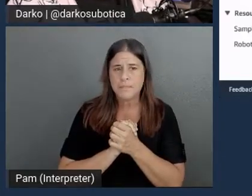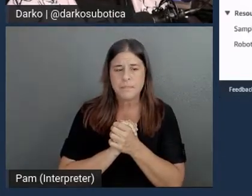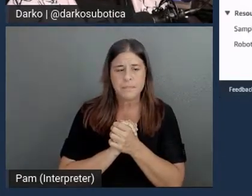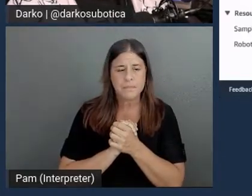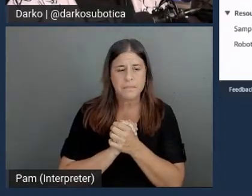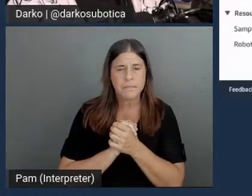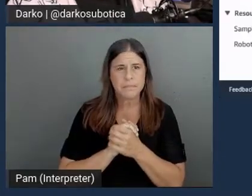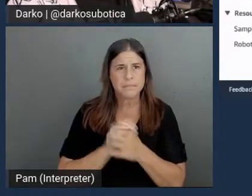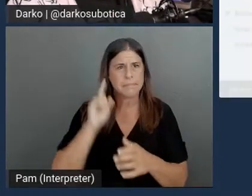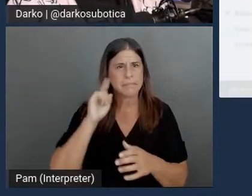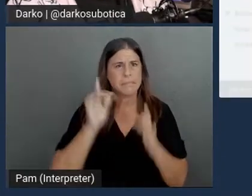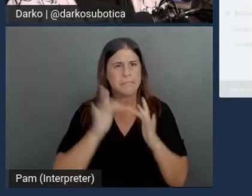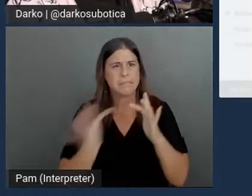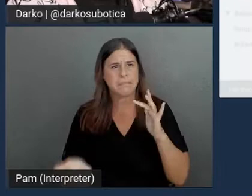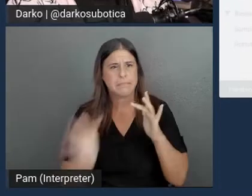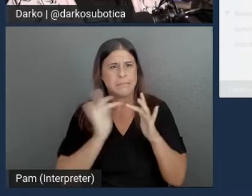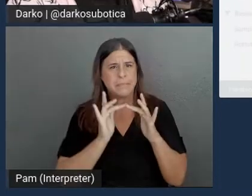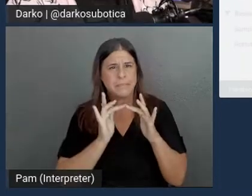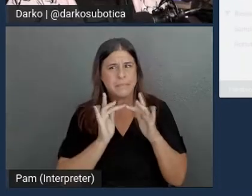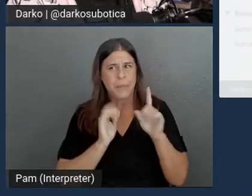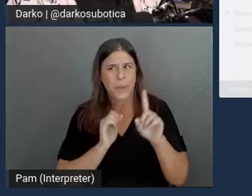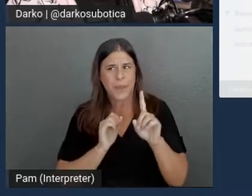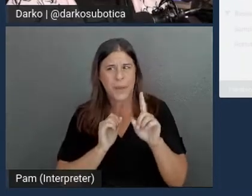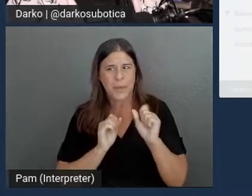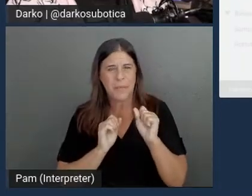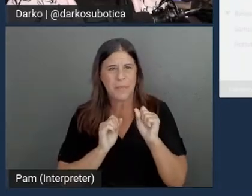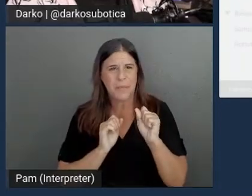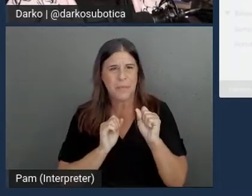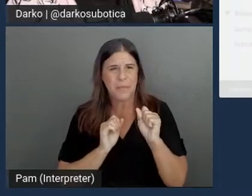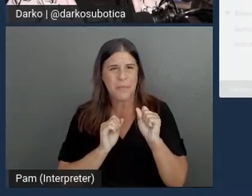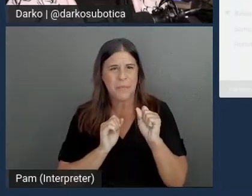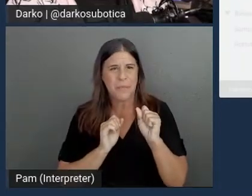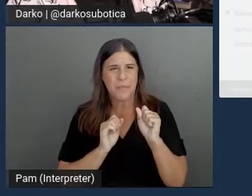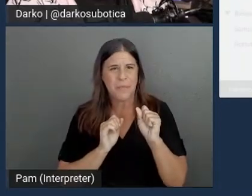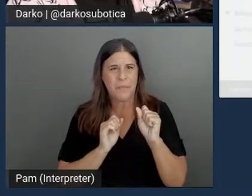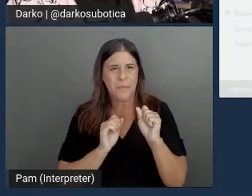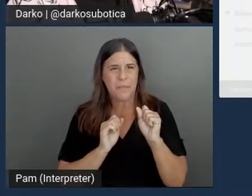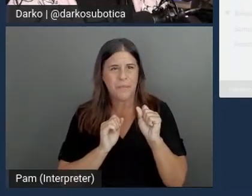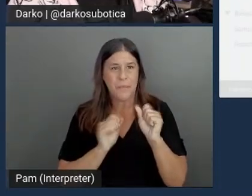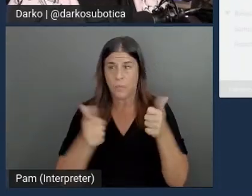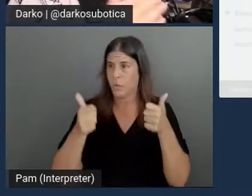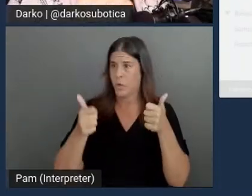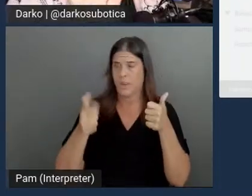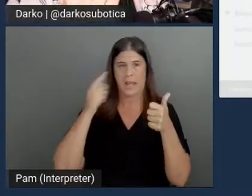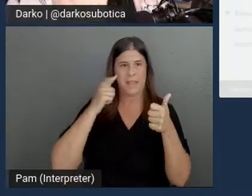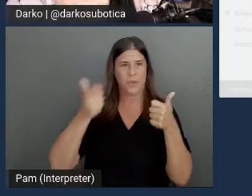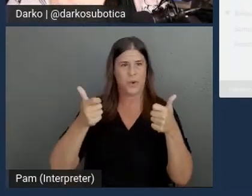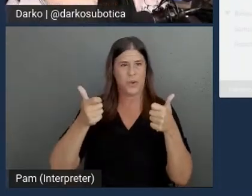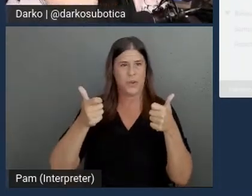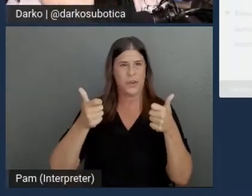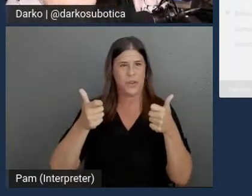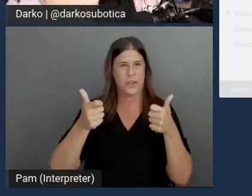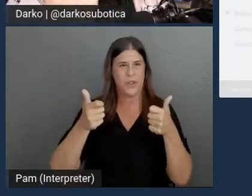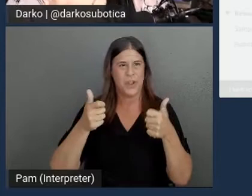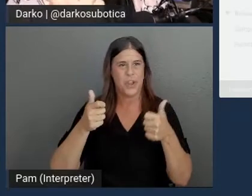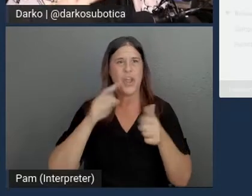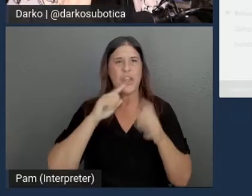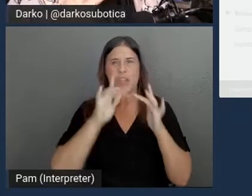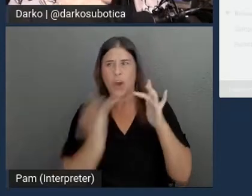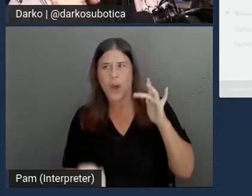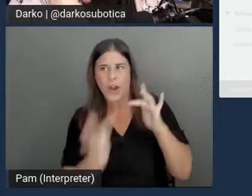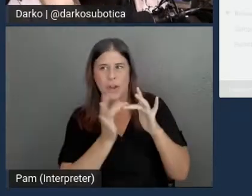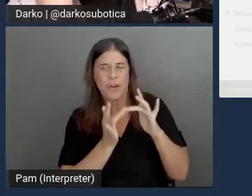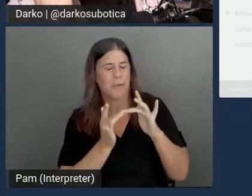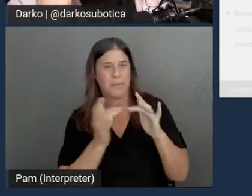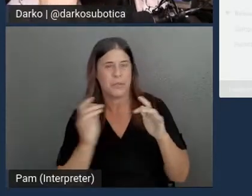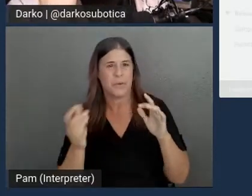I think Let me just create a template with. Okay, good. Were you saying something? You were dropping in and out a bit,